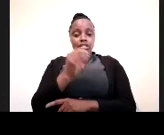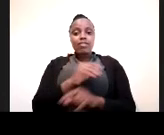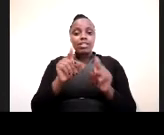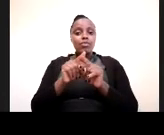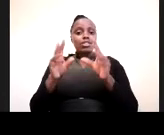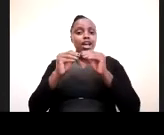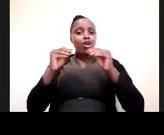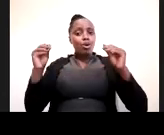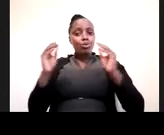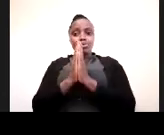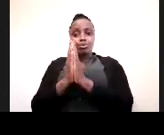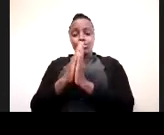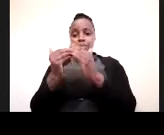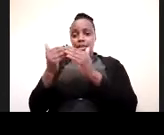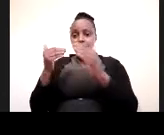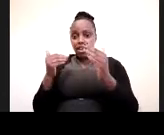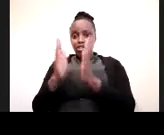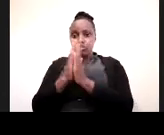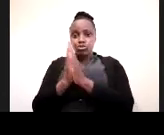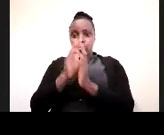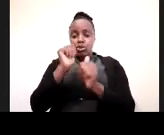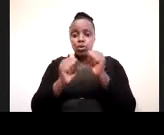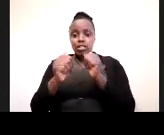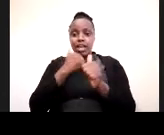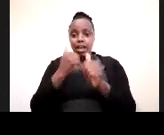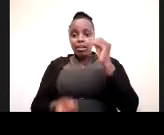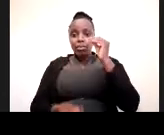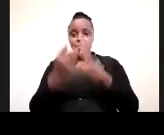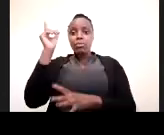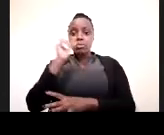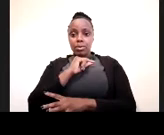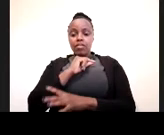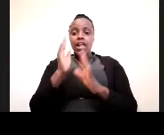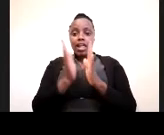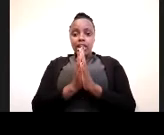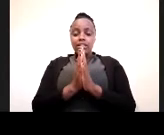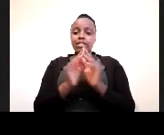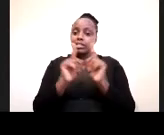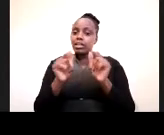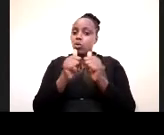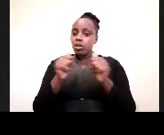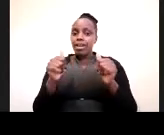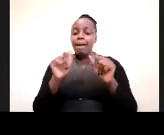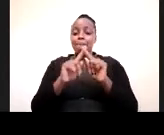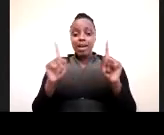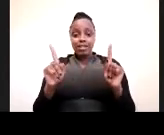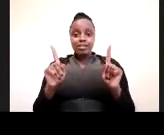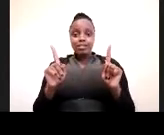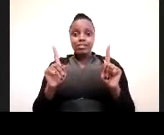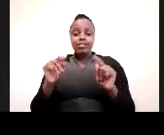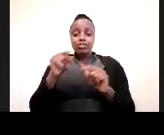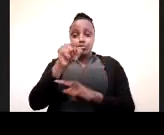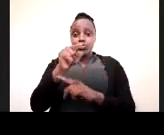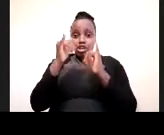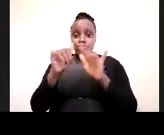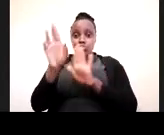story, as the previous speaker mentioned, launched in 2004, still ongoing, but the new rules will all